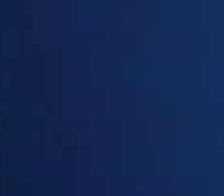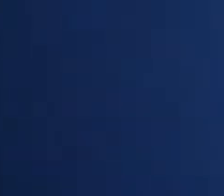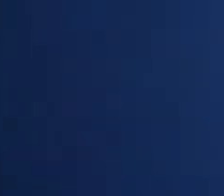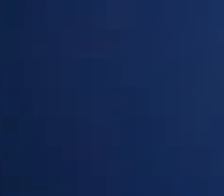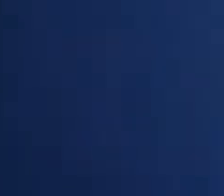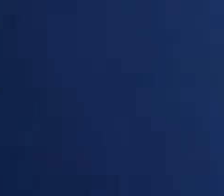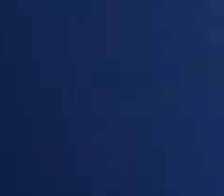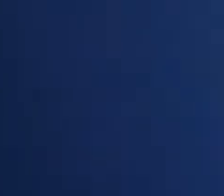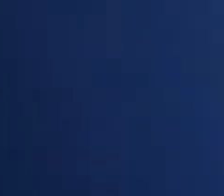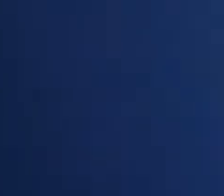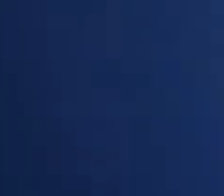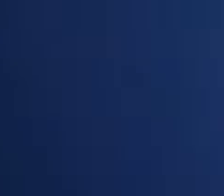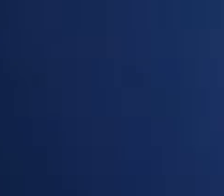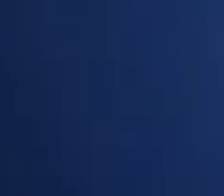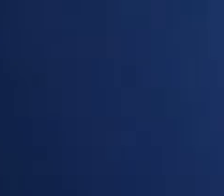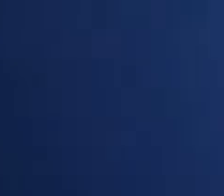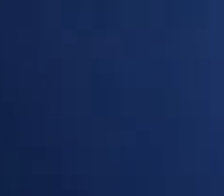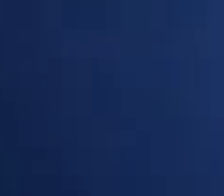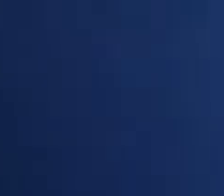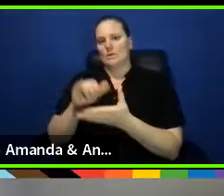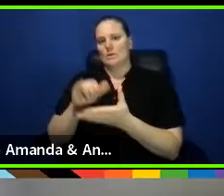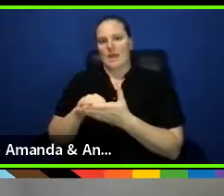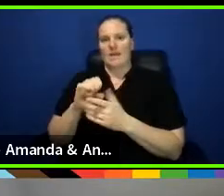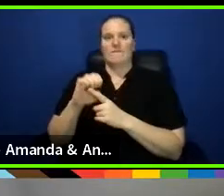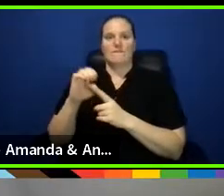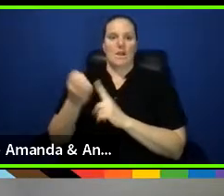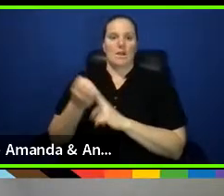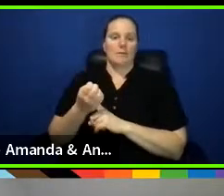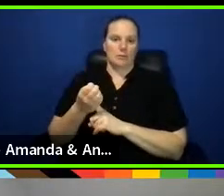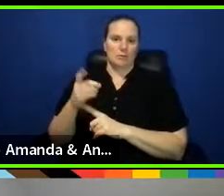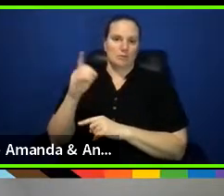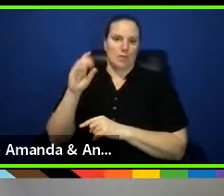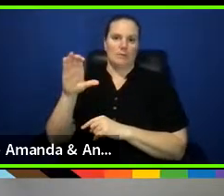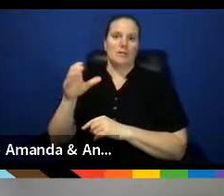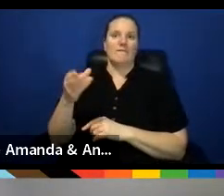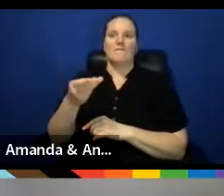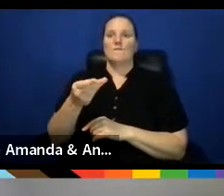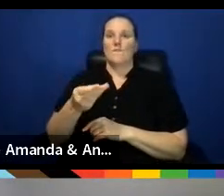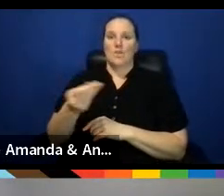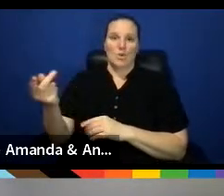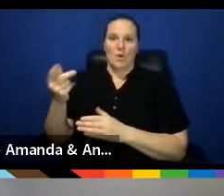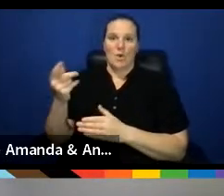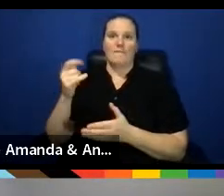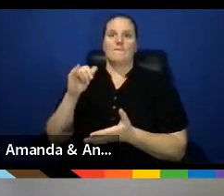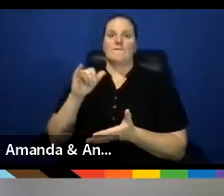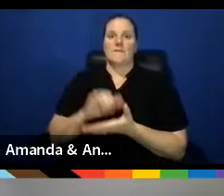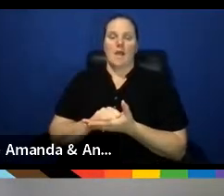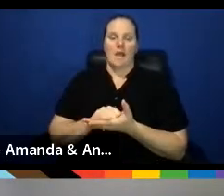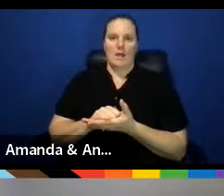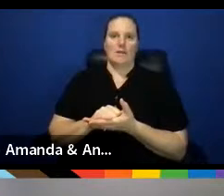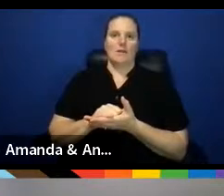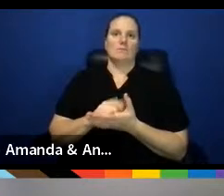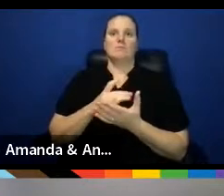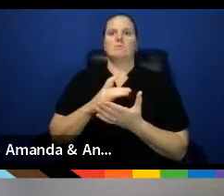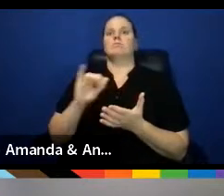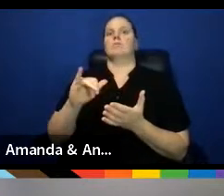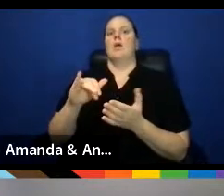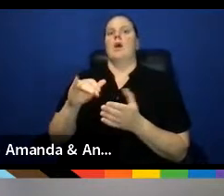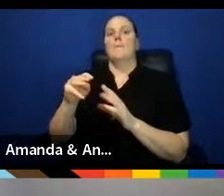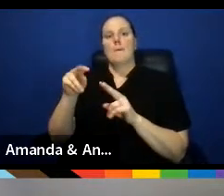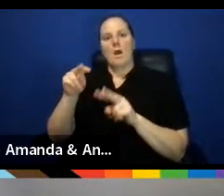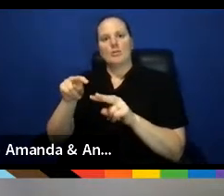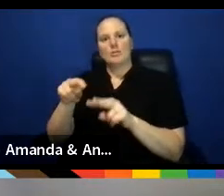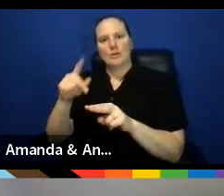part or be relevant to the environmental documents. And there were a few of those that spoke to, for example, monitoring